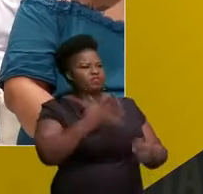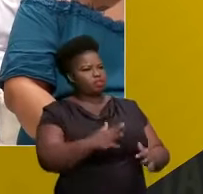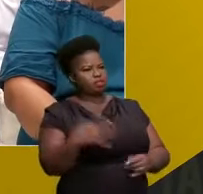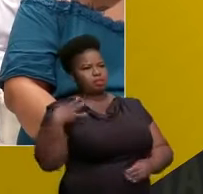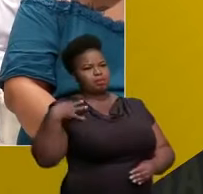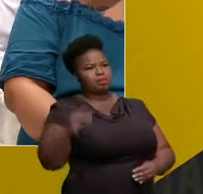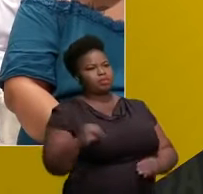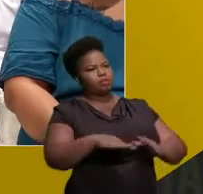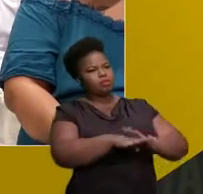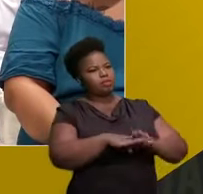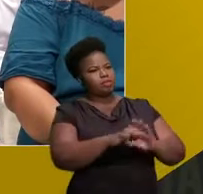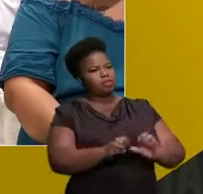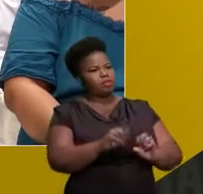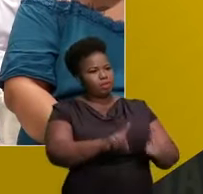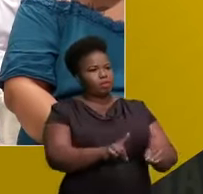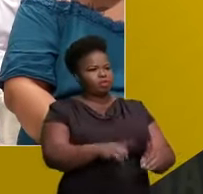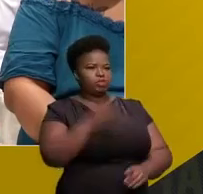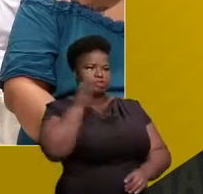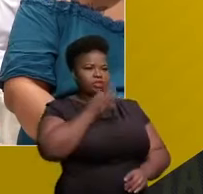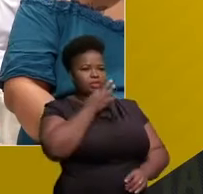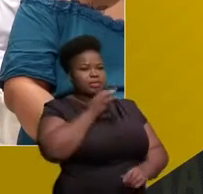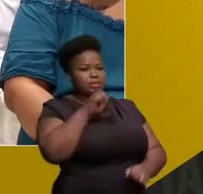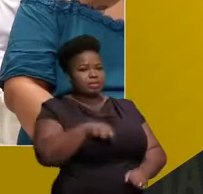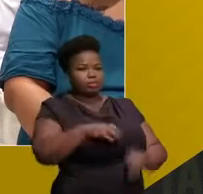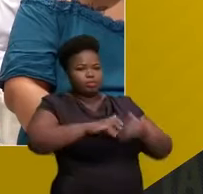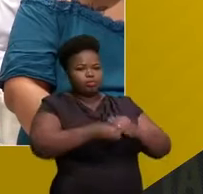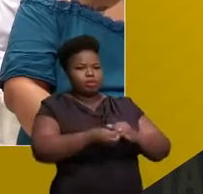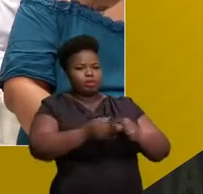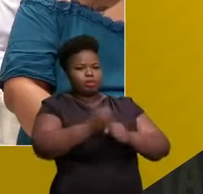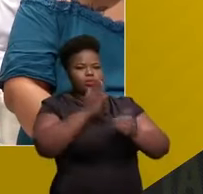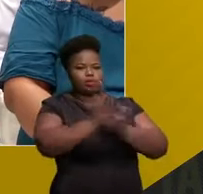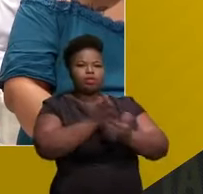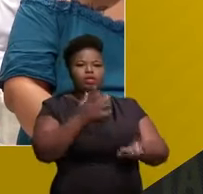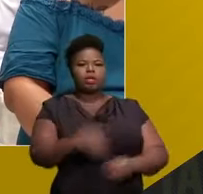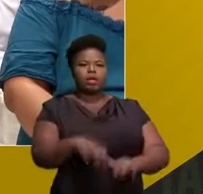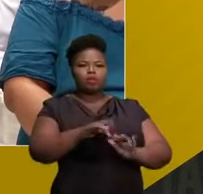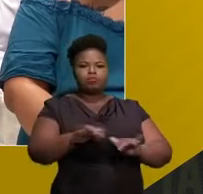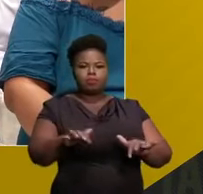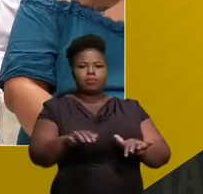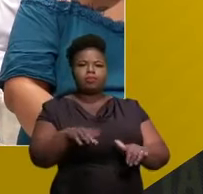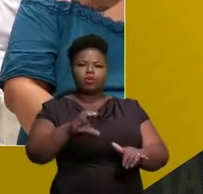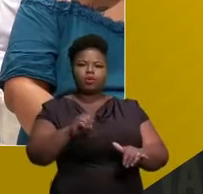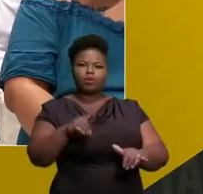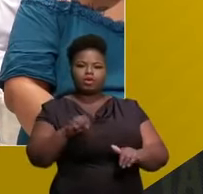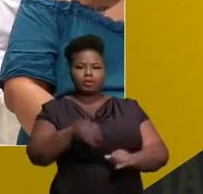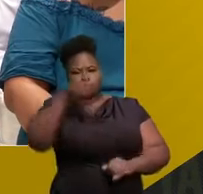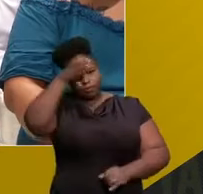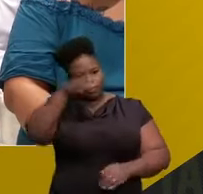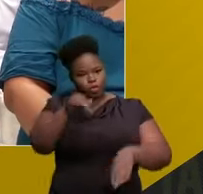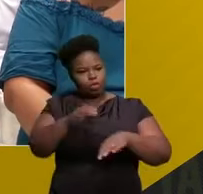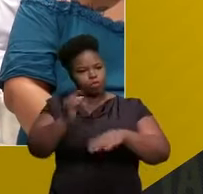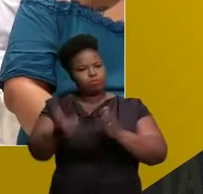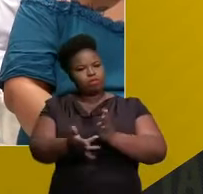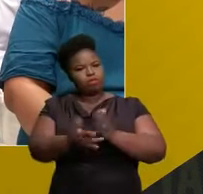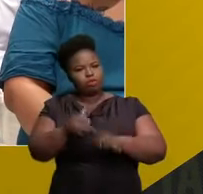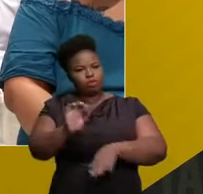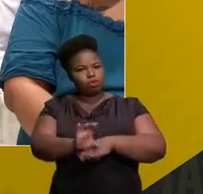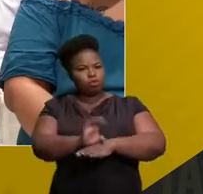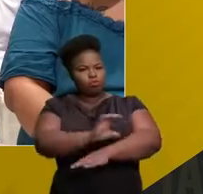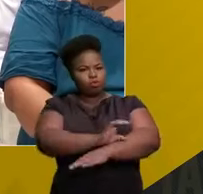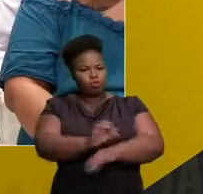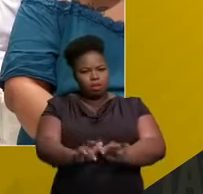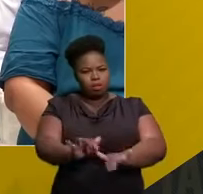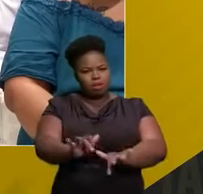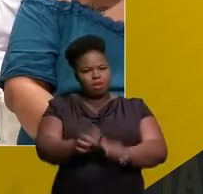of Basic Education cited that they are making efforts to introduce coding at the level of a primary school, which I think is a good indication, it's a good step